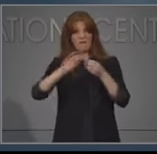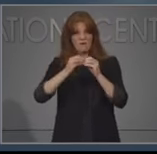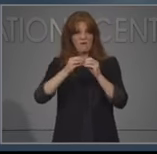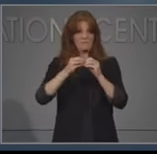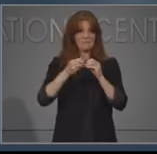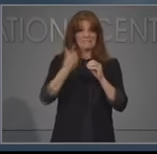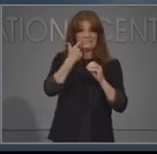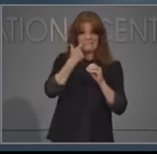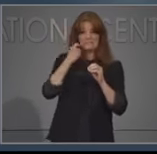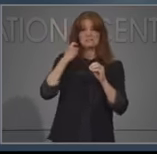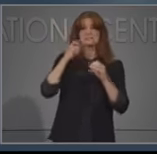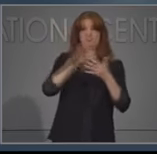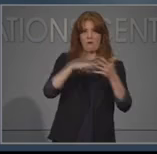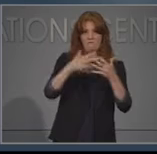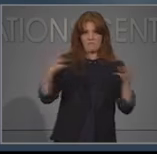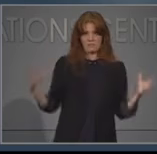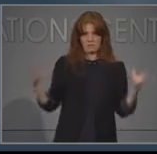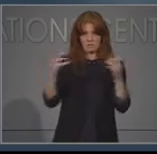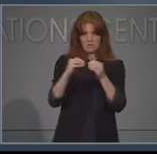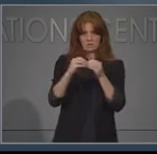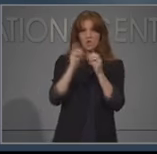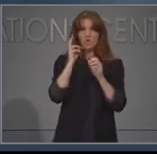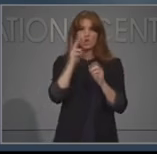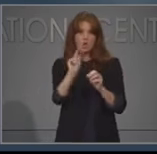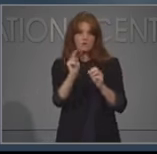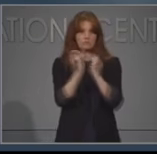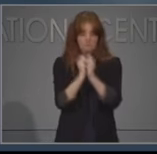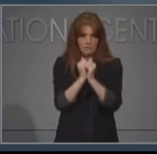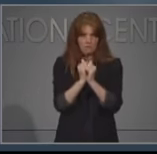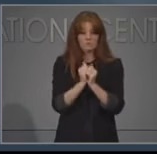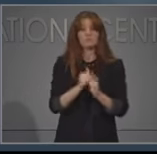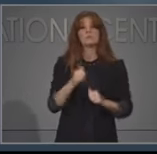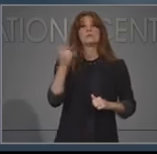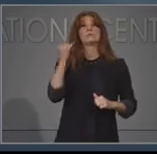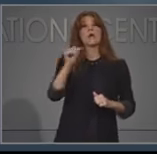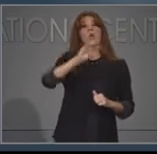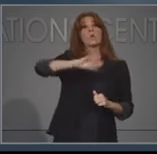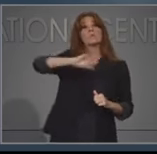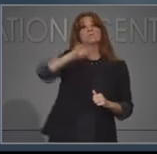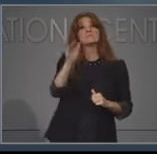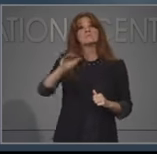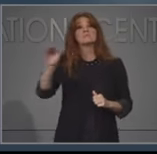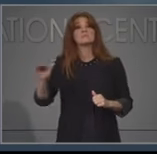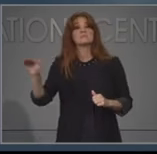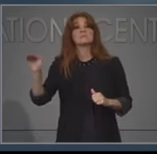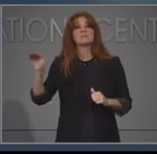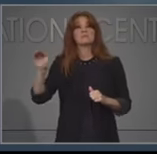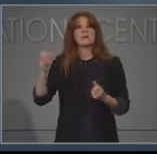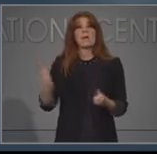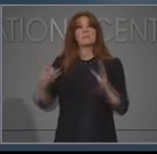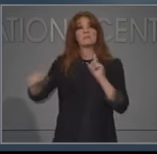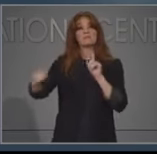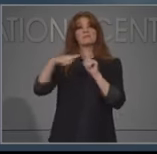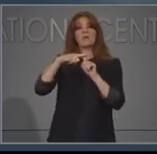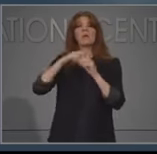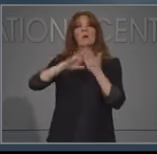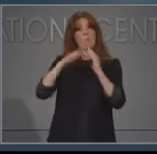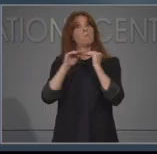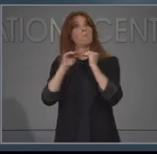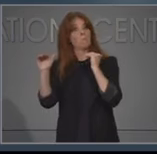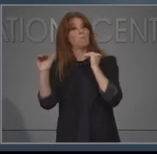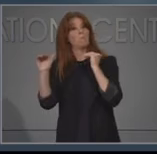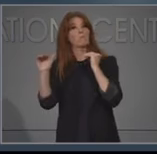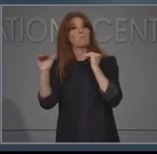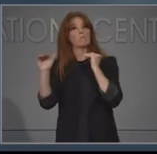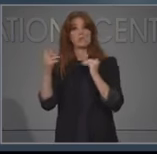together. Again, I'm drawing your attention to the yellow line, and you can see that the percentage of total tests that are positive has been level. So